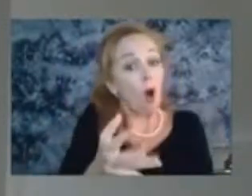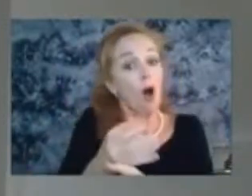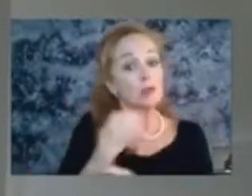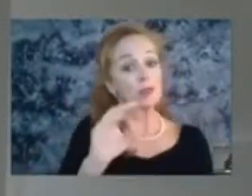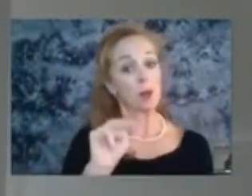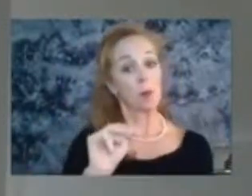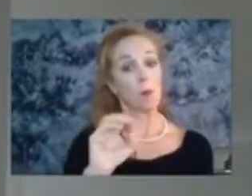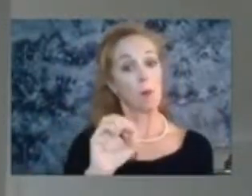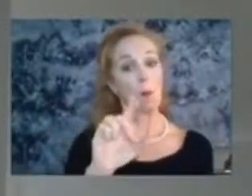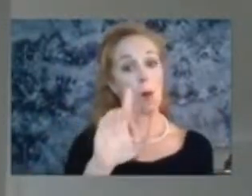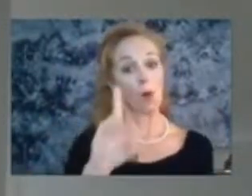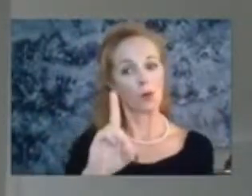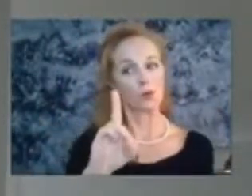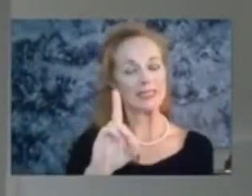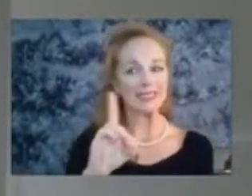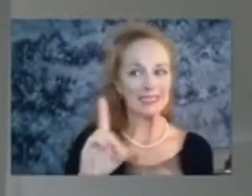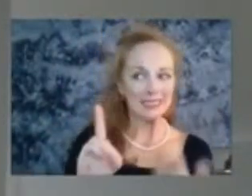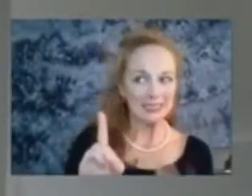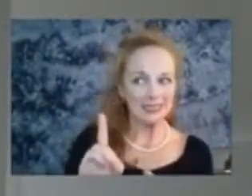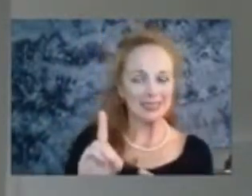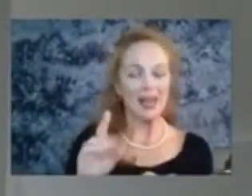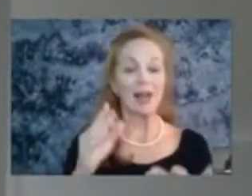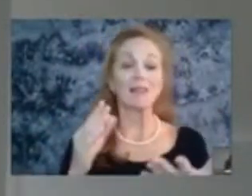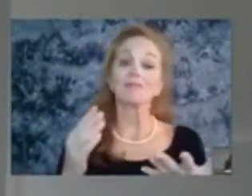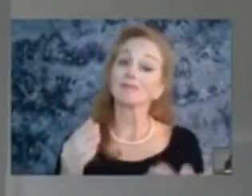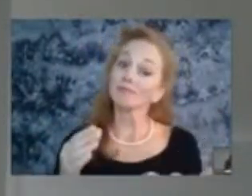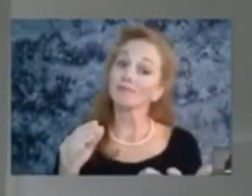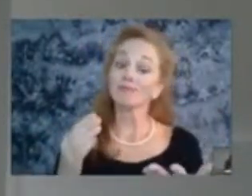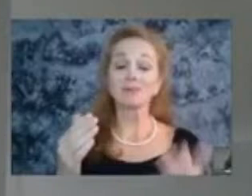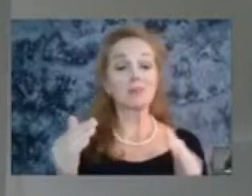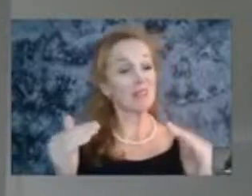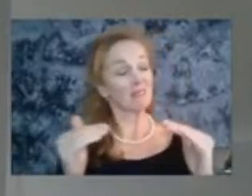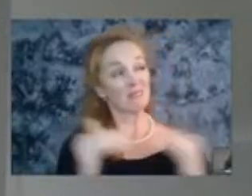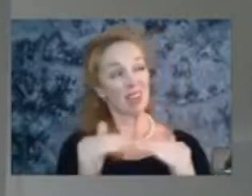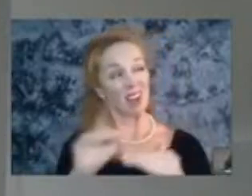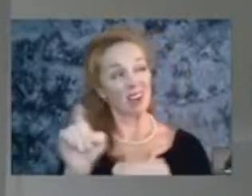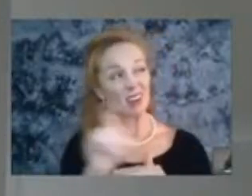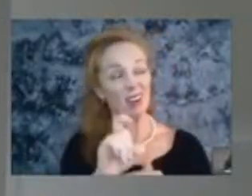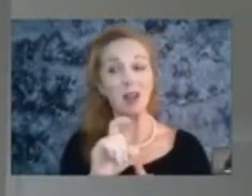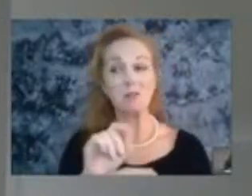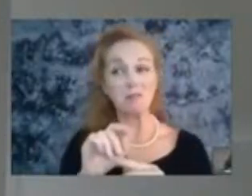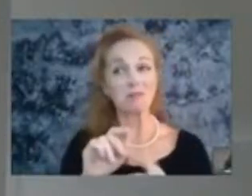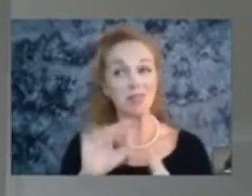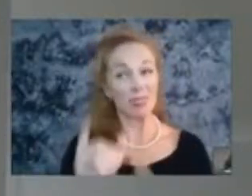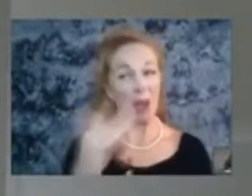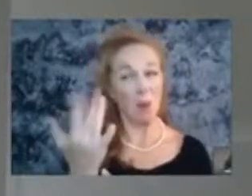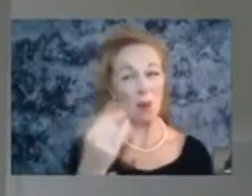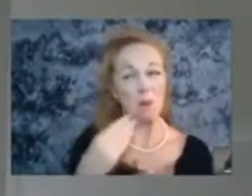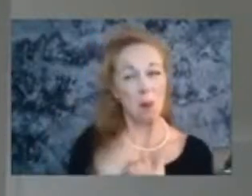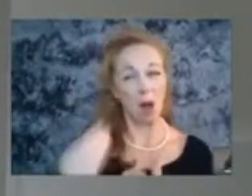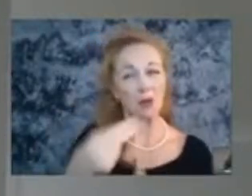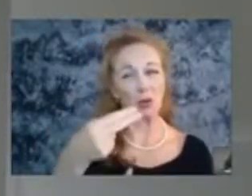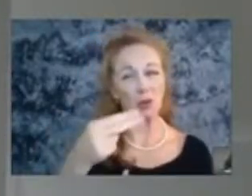purchasing these dehumidifiers. Is that a fair assessment? I'll let Mr. Harris speak to that, but I think there is